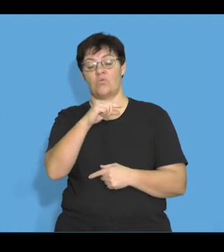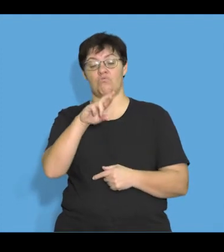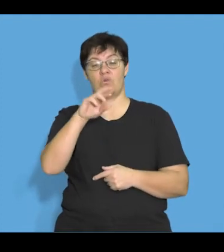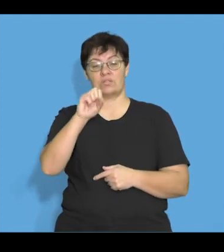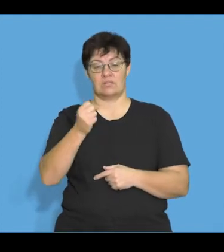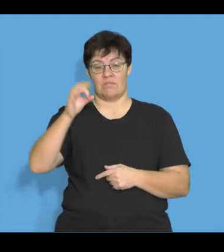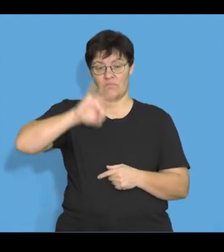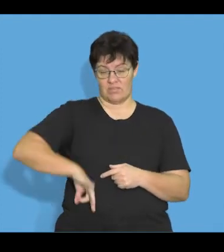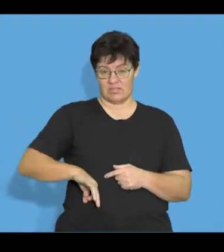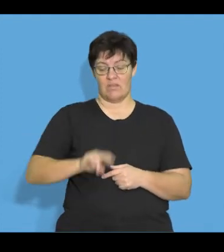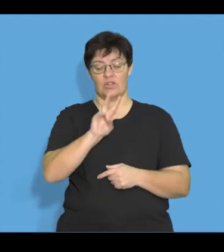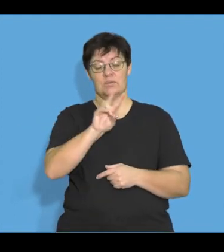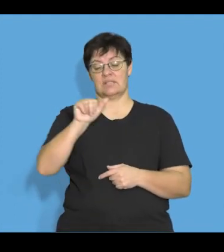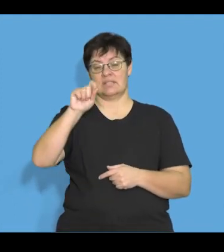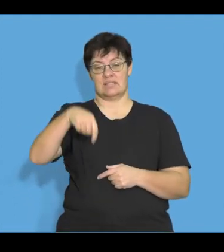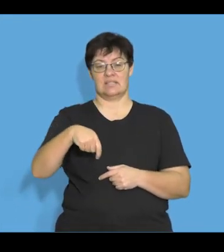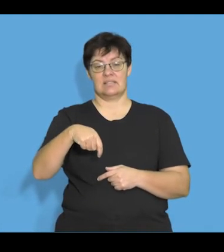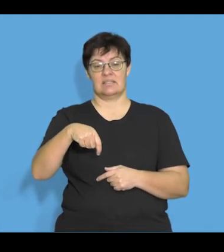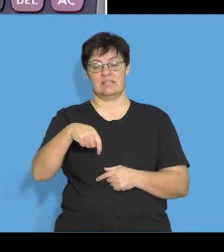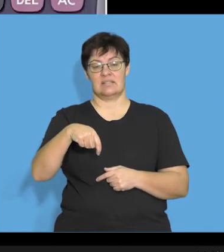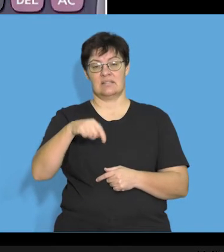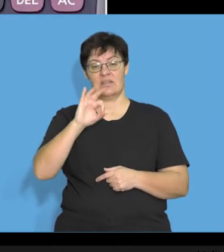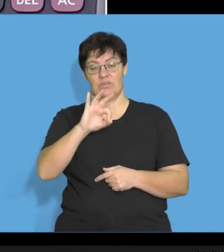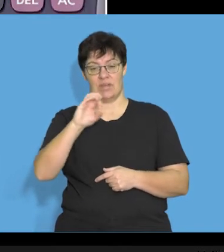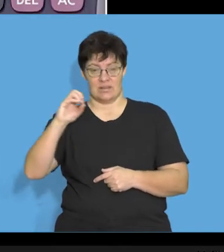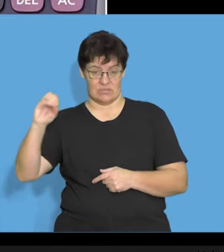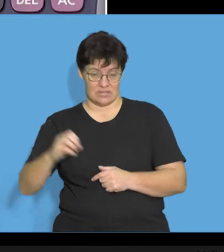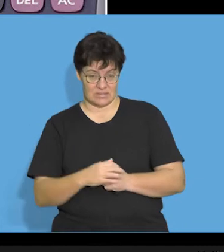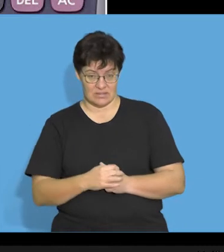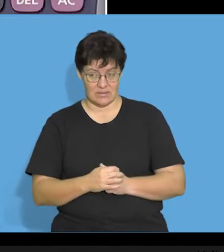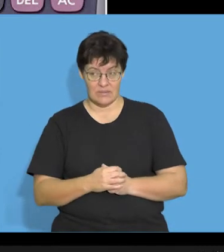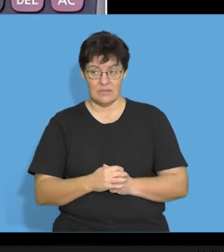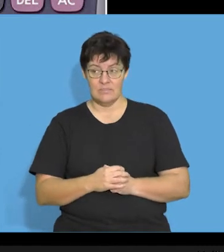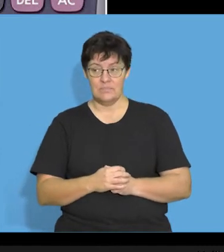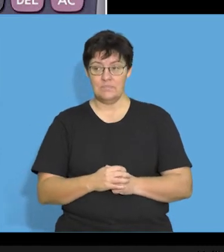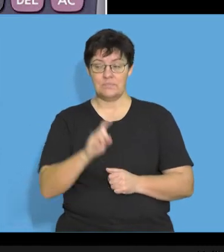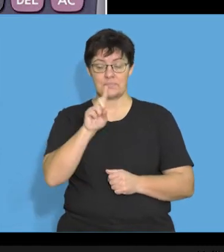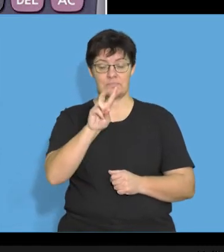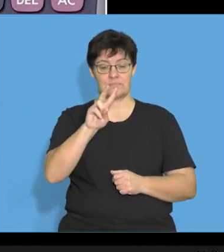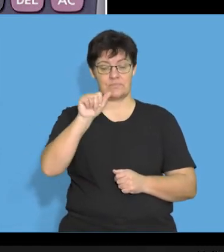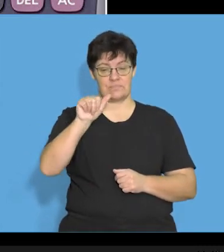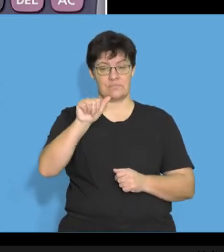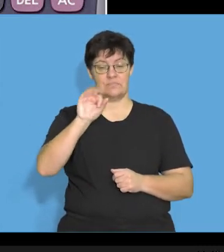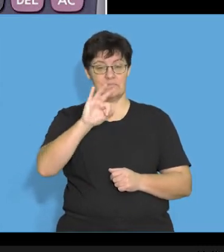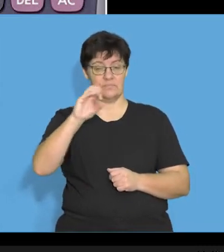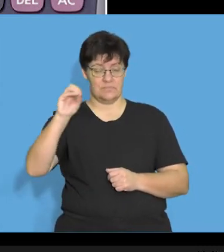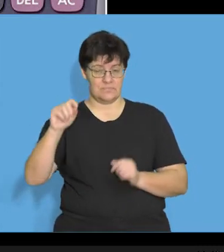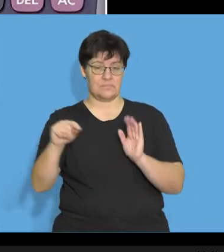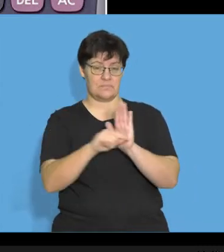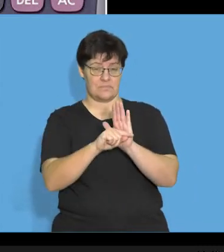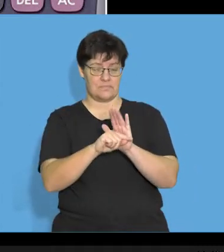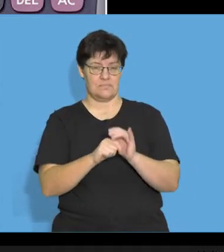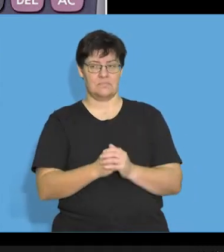of 26,300. Here you can see 126,300 minus the